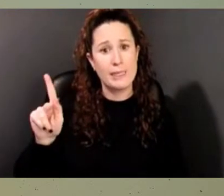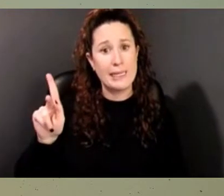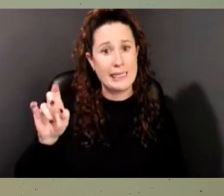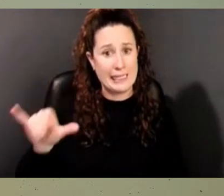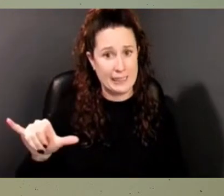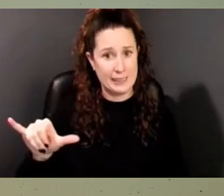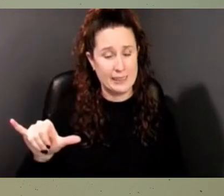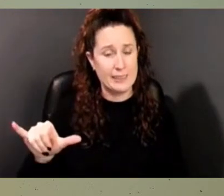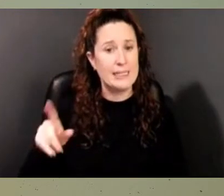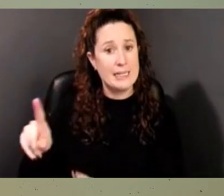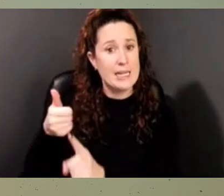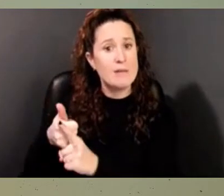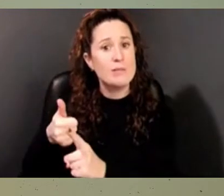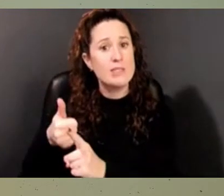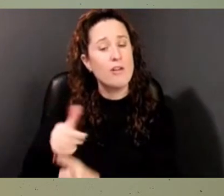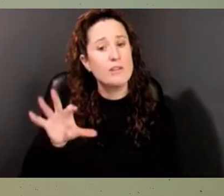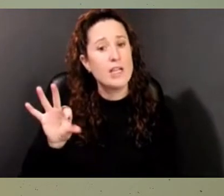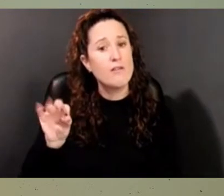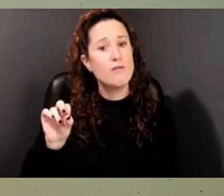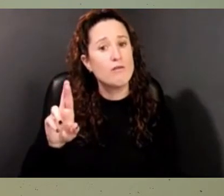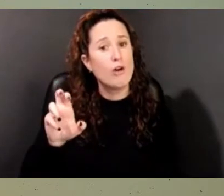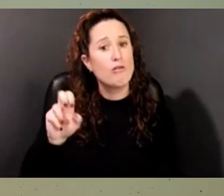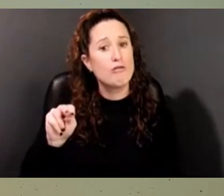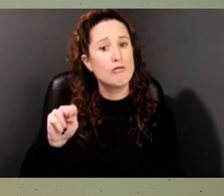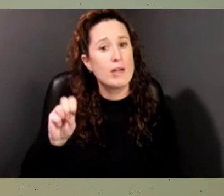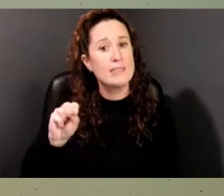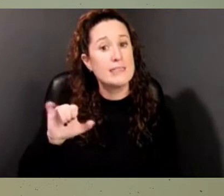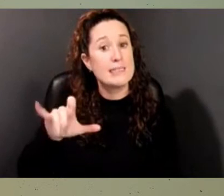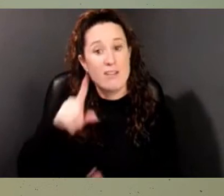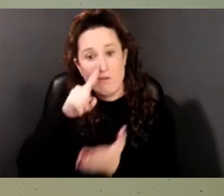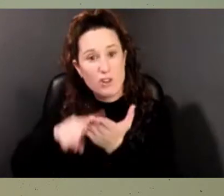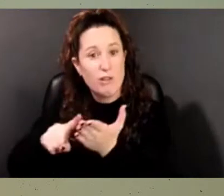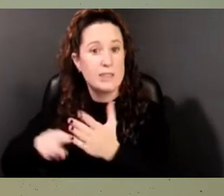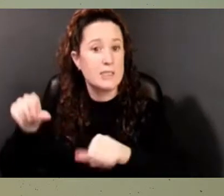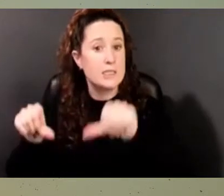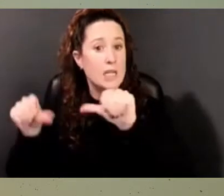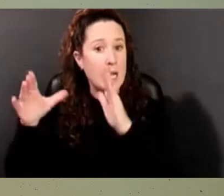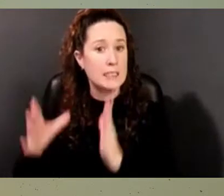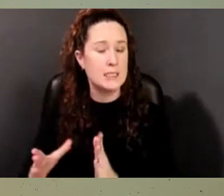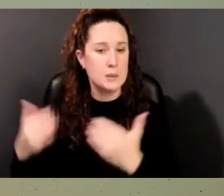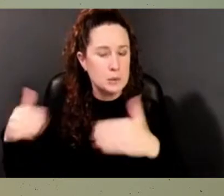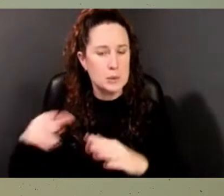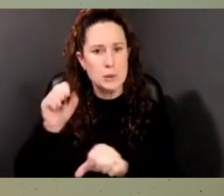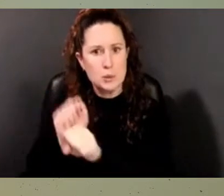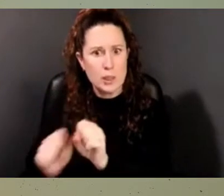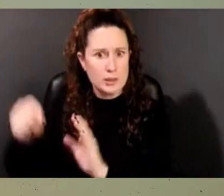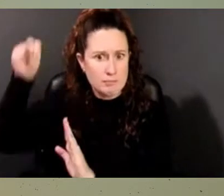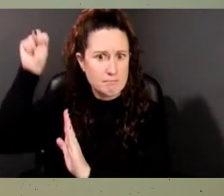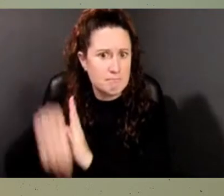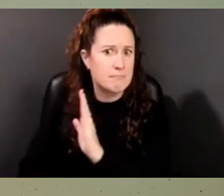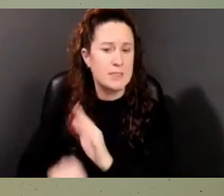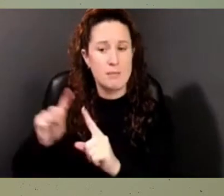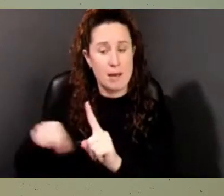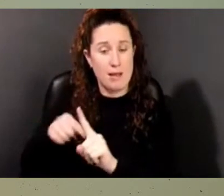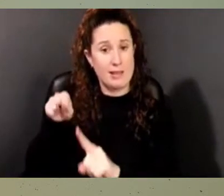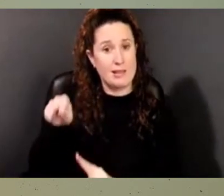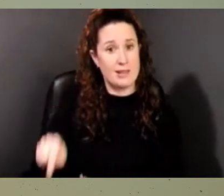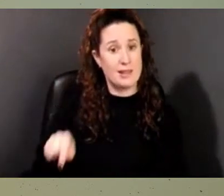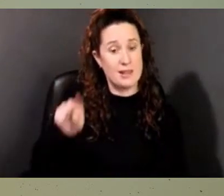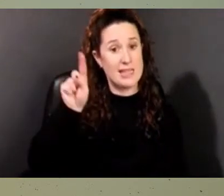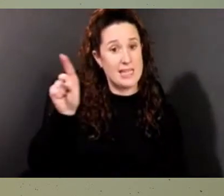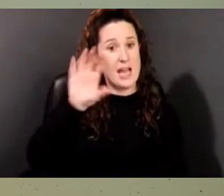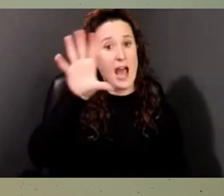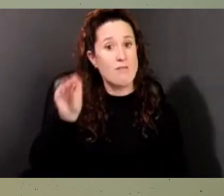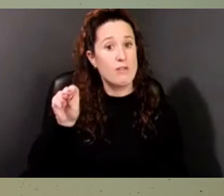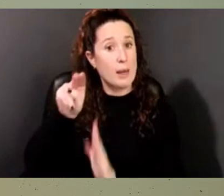the forensic scientist that worked deeply, that really led the team on the African burial ground in New York